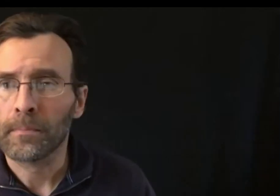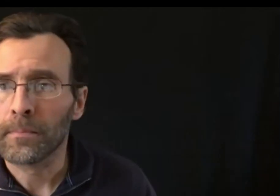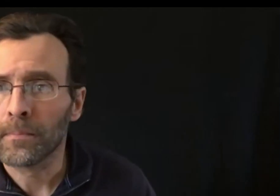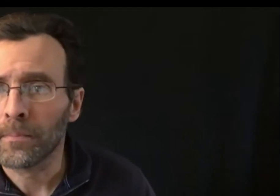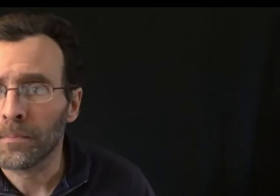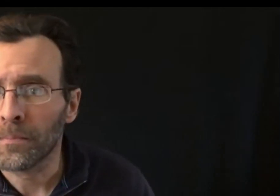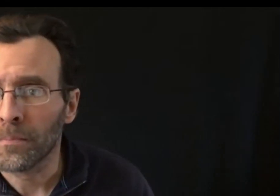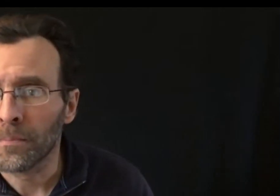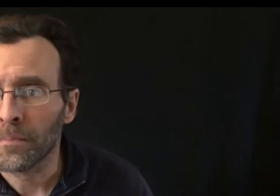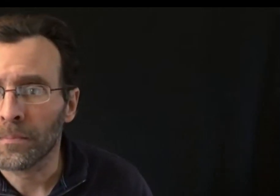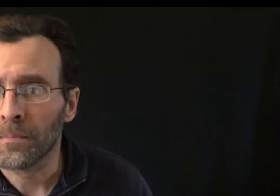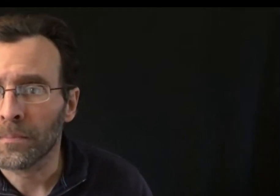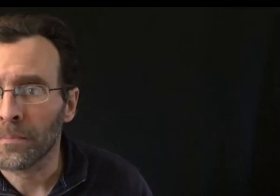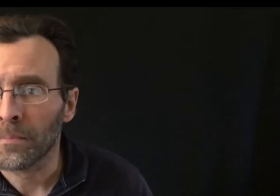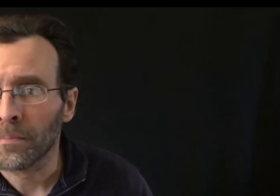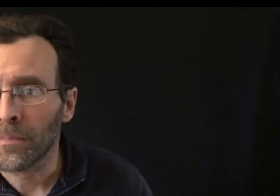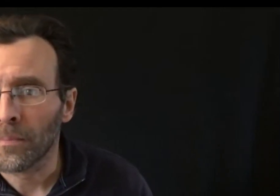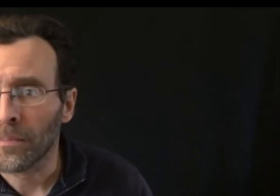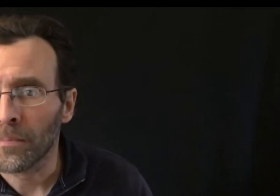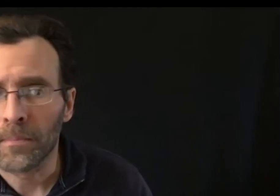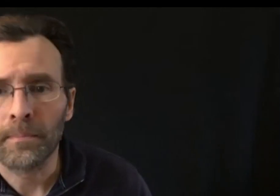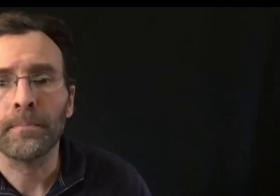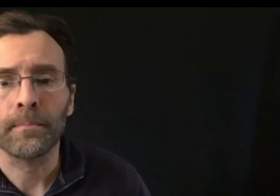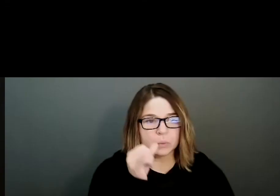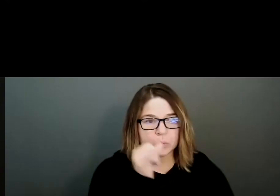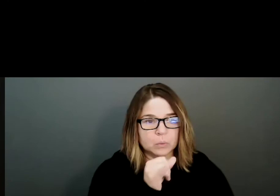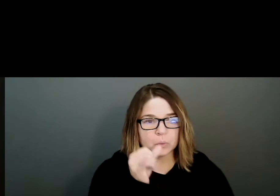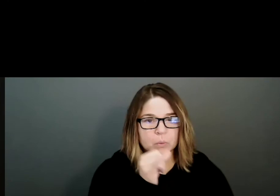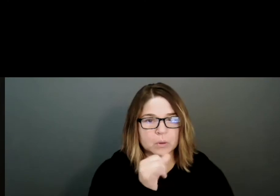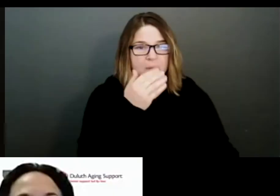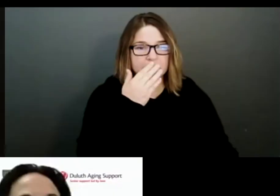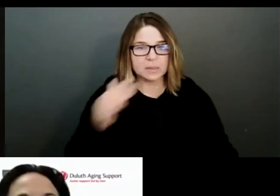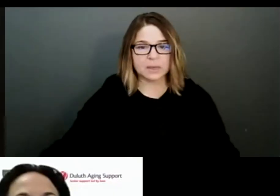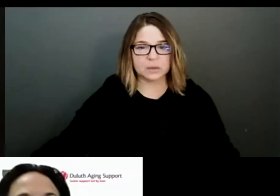Oh my goodness, thank you so much, both